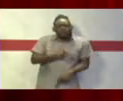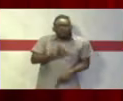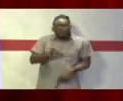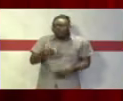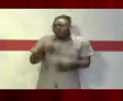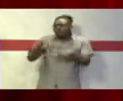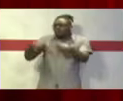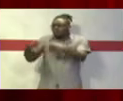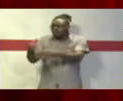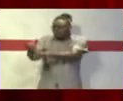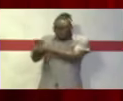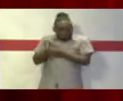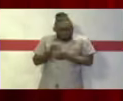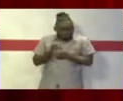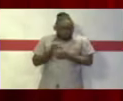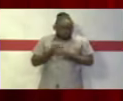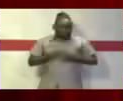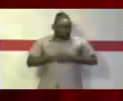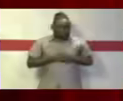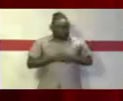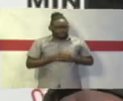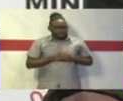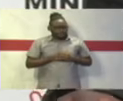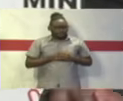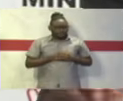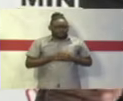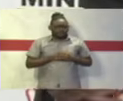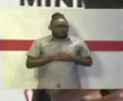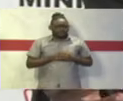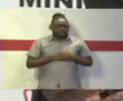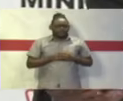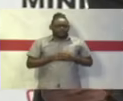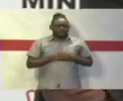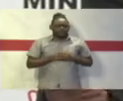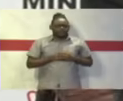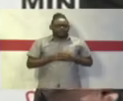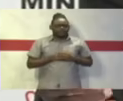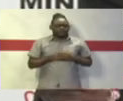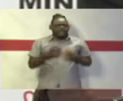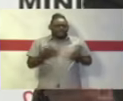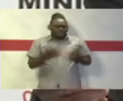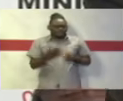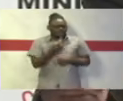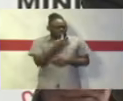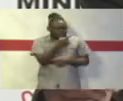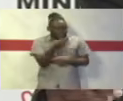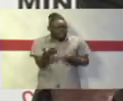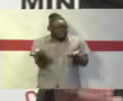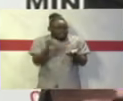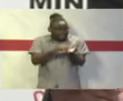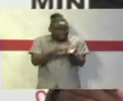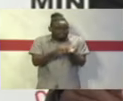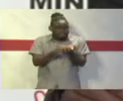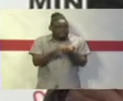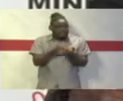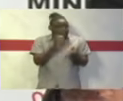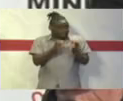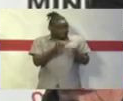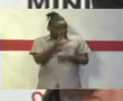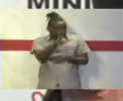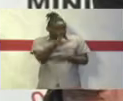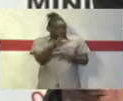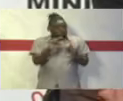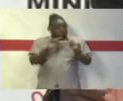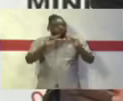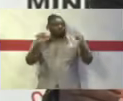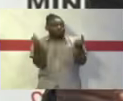CEO. And of course, I just want to re-emphasize, if you are a member or leader of a group, a company, organization, or